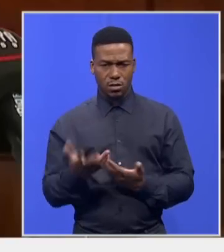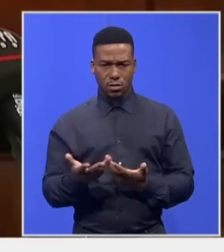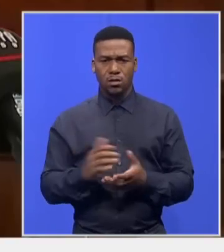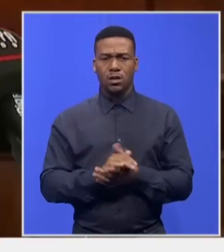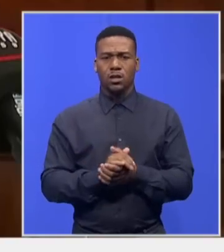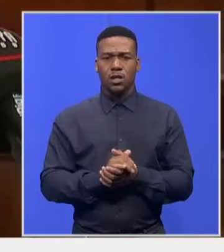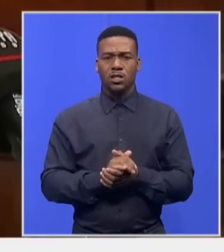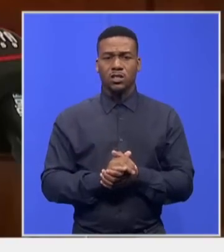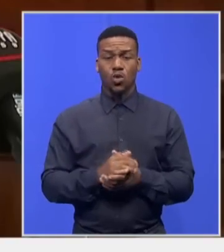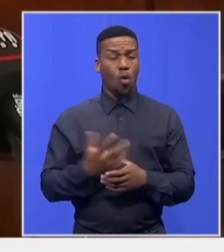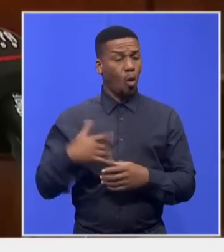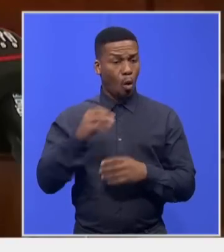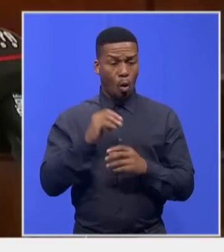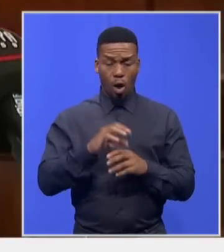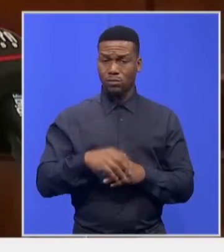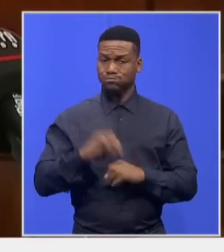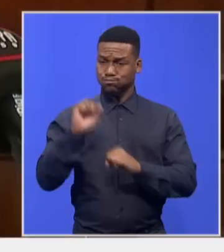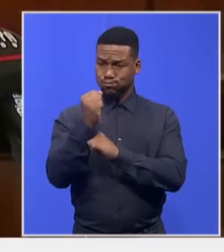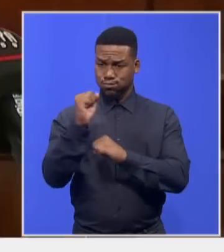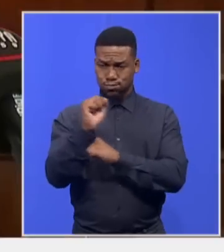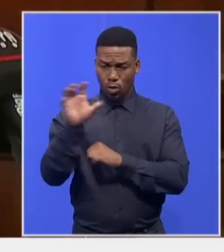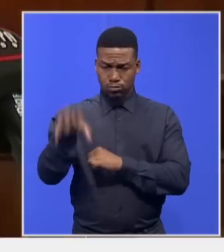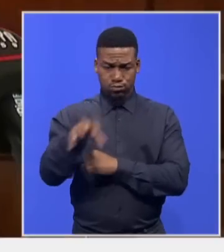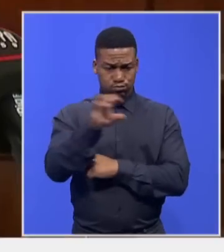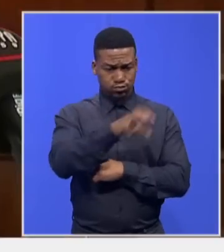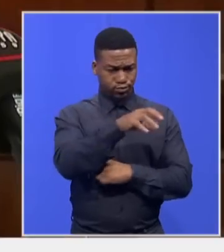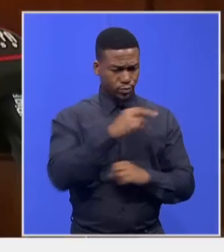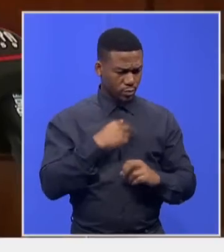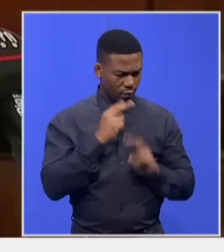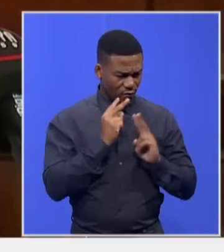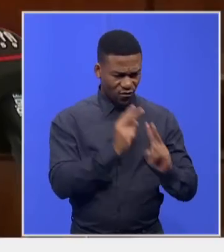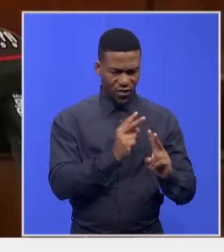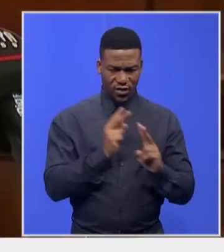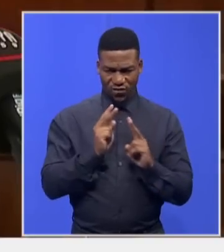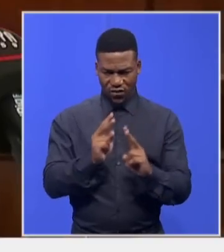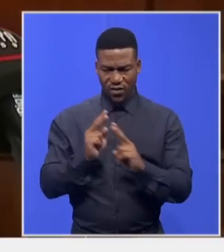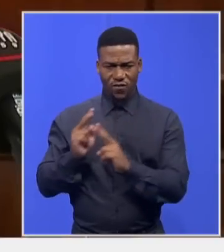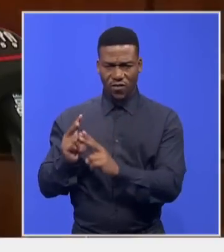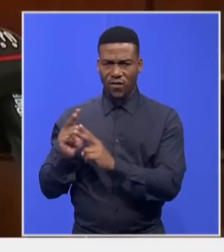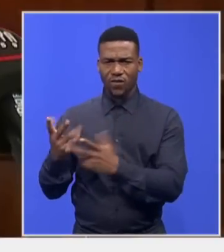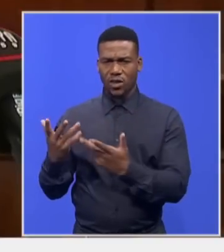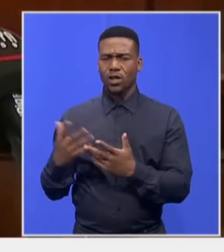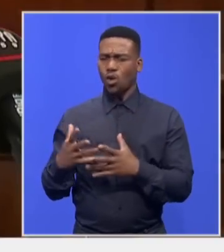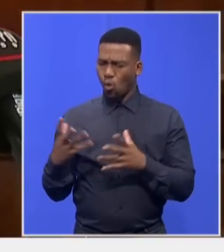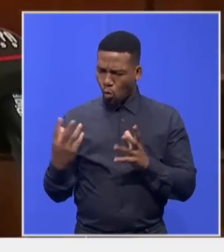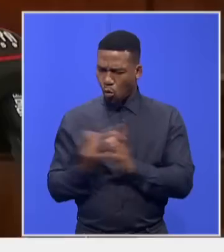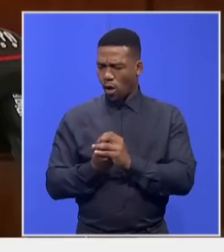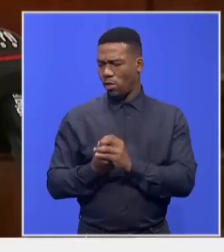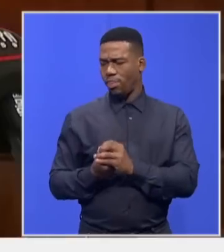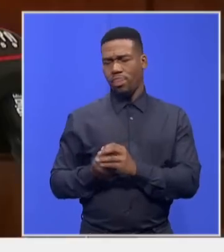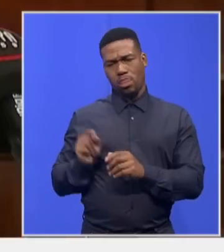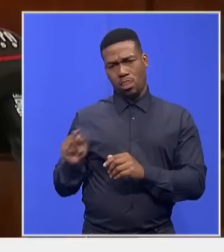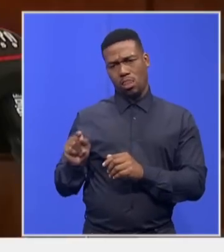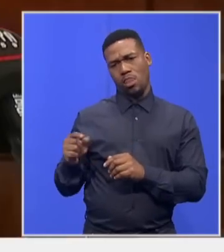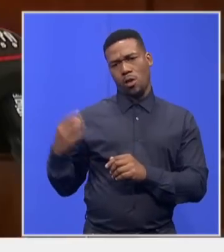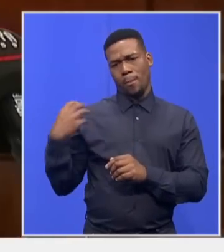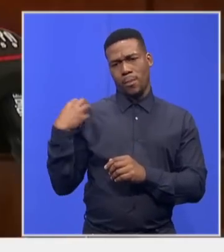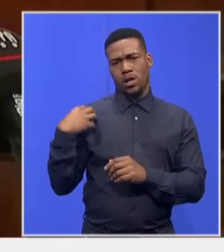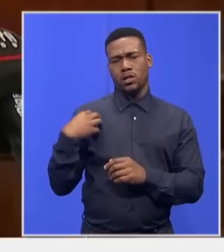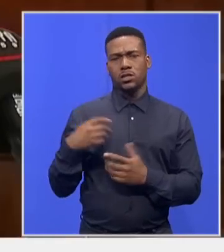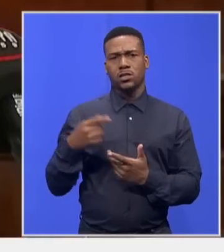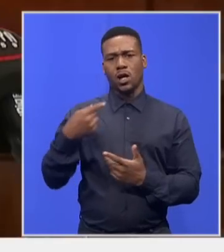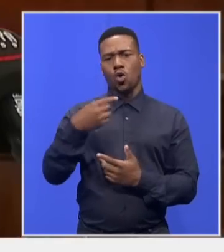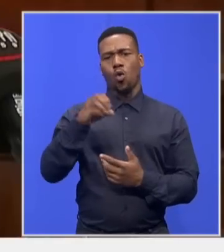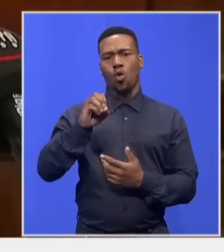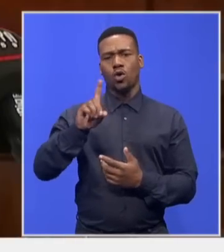the visits were with the Department of Public Enterprise. It's a very powerful message there because it's an illustration of